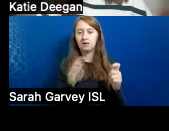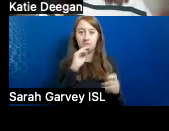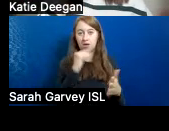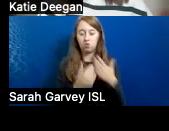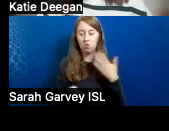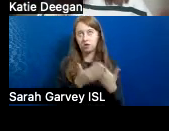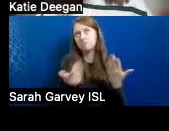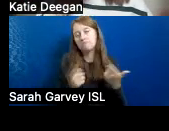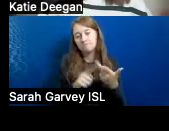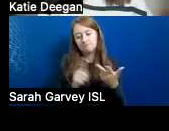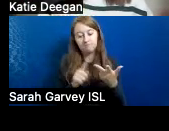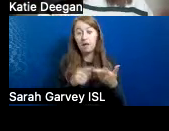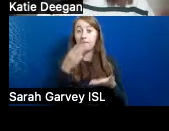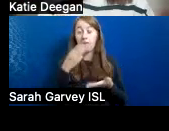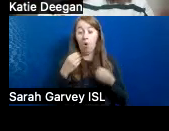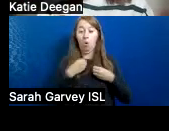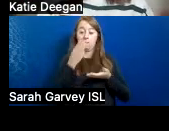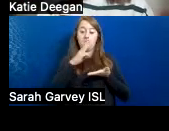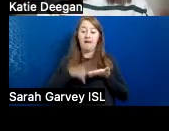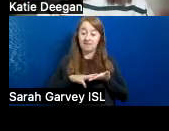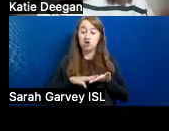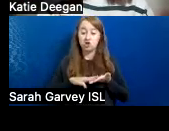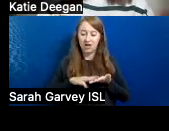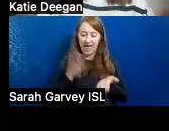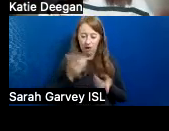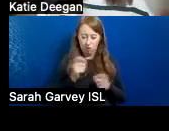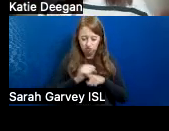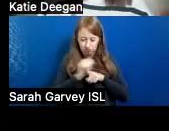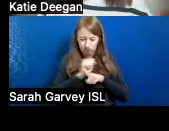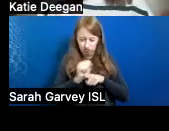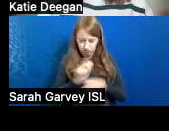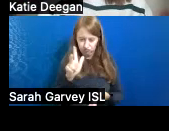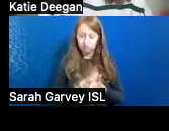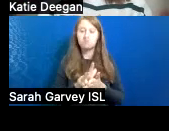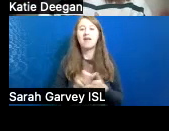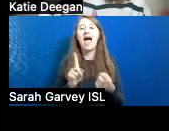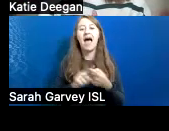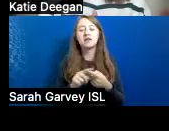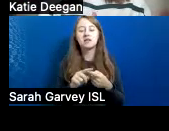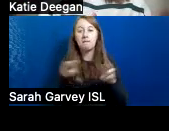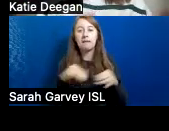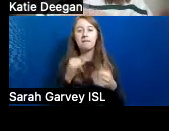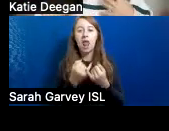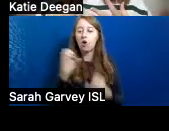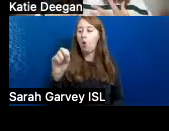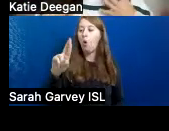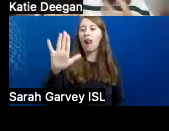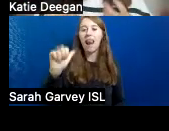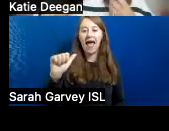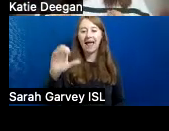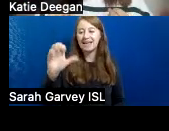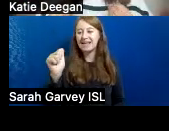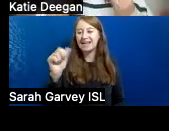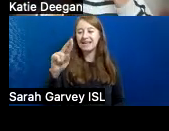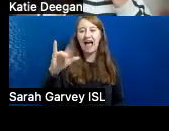and fine-tuning your message. This was done with people like Orla Carmody, and it was a